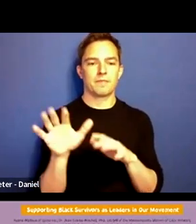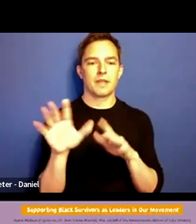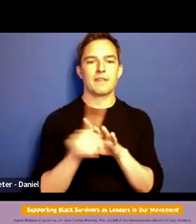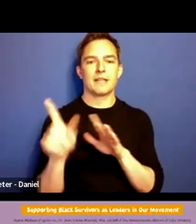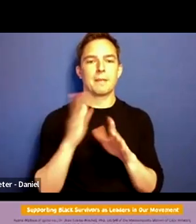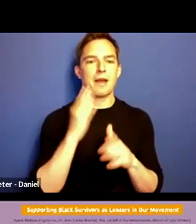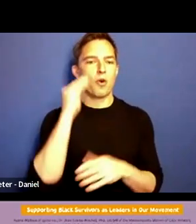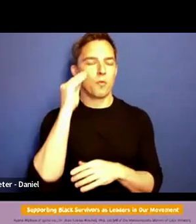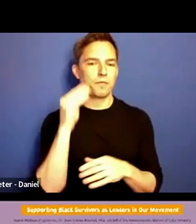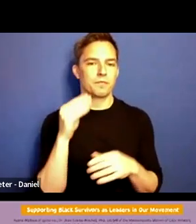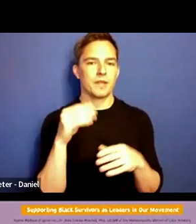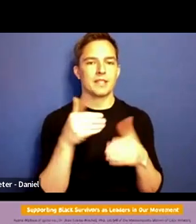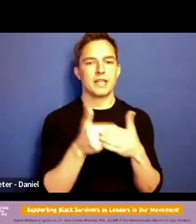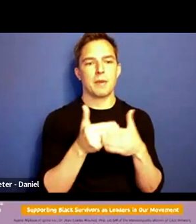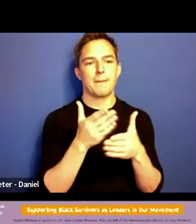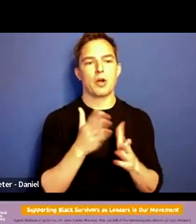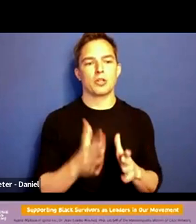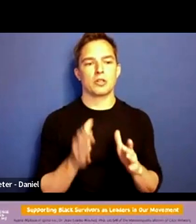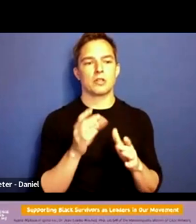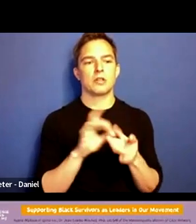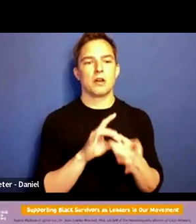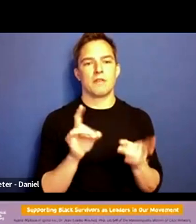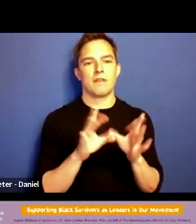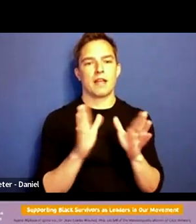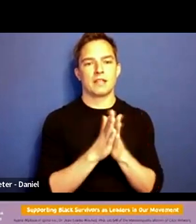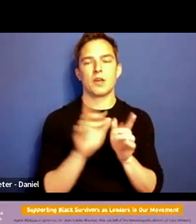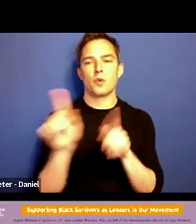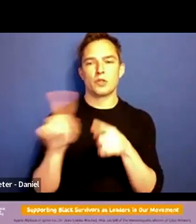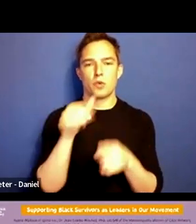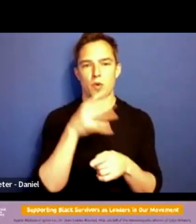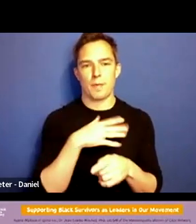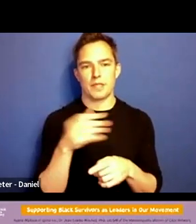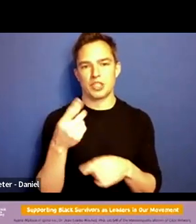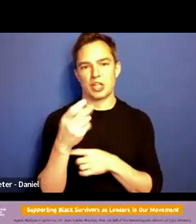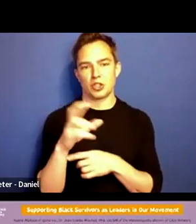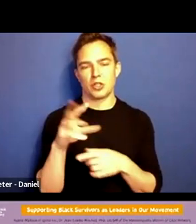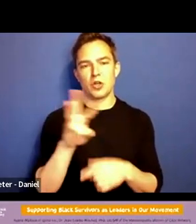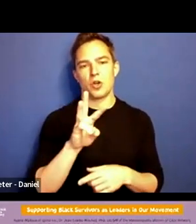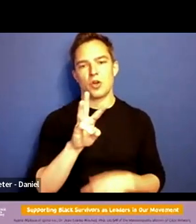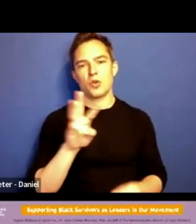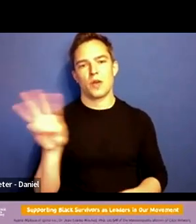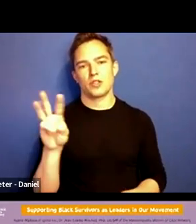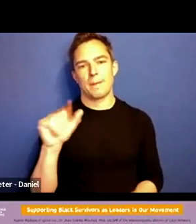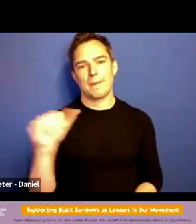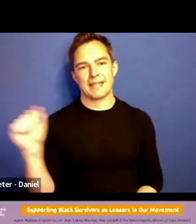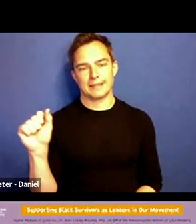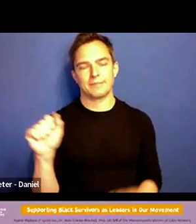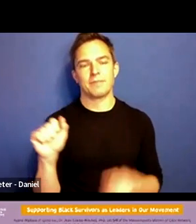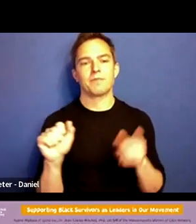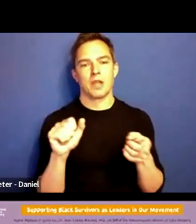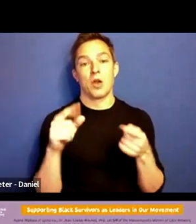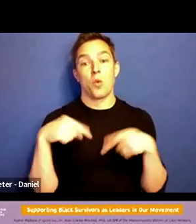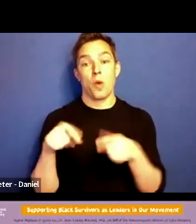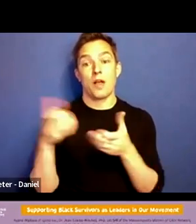an intimate partner violence survivor to a battered women's shelter in Western Mass, the Elizabeth Freeman Center. And while in the